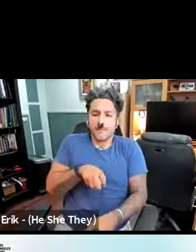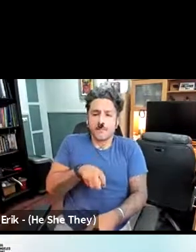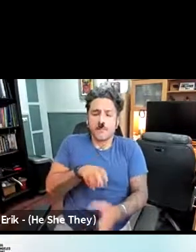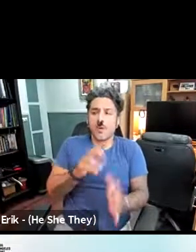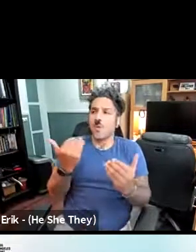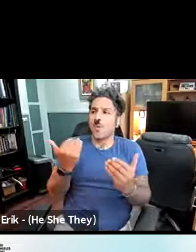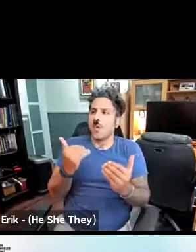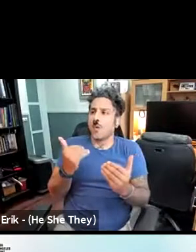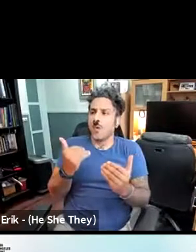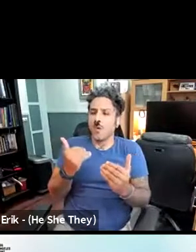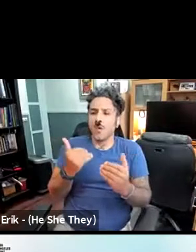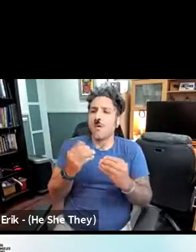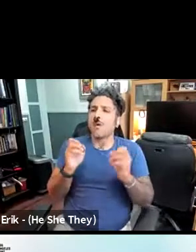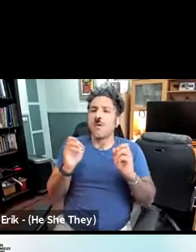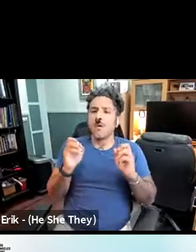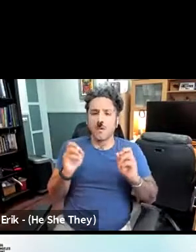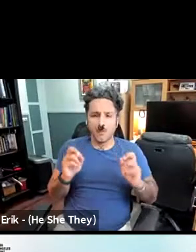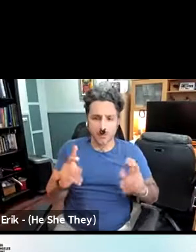whoa, okay,